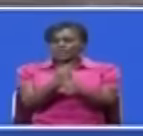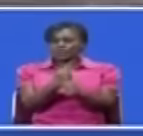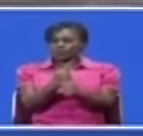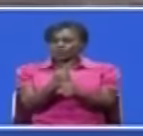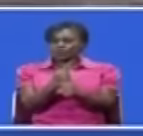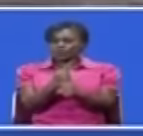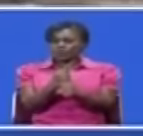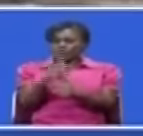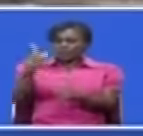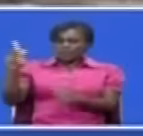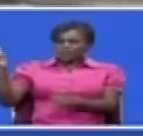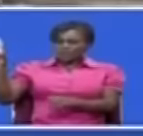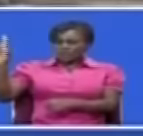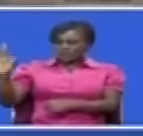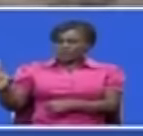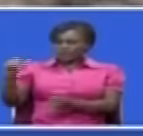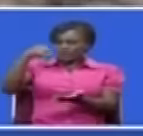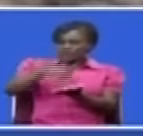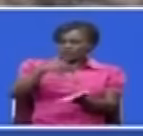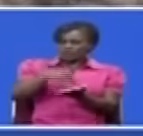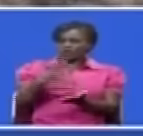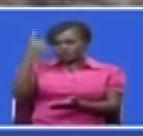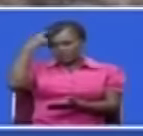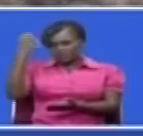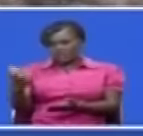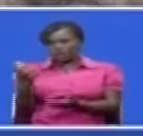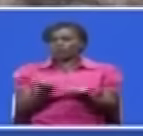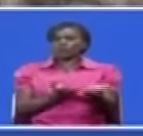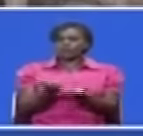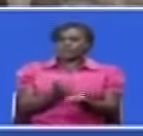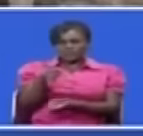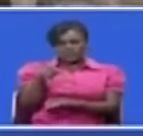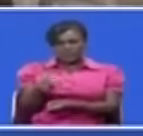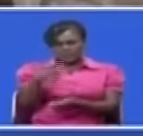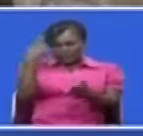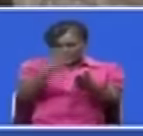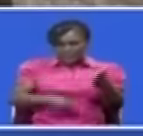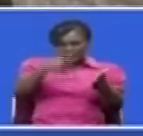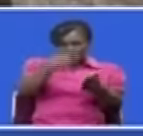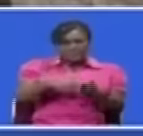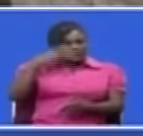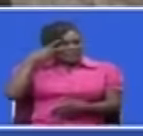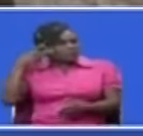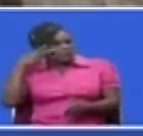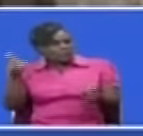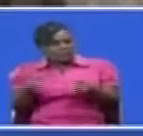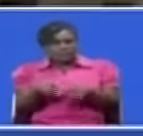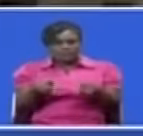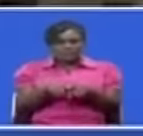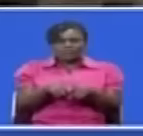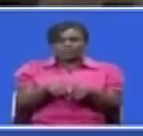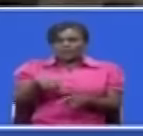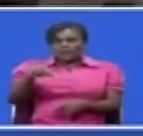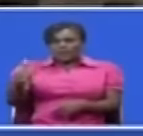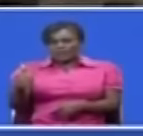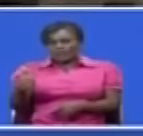if the KDF is involved in a charcoal trade, a sugar trade, that is taxed by the Al-Shabaab as well as the Jubaland government,